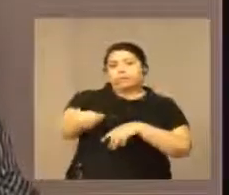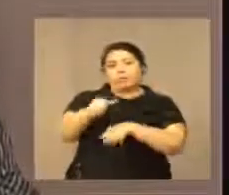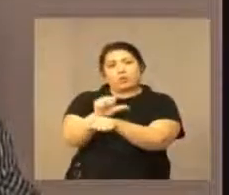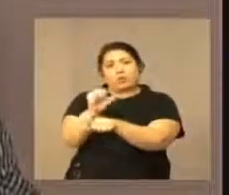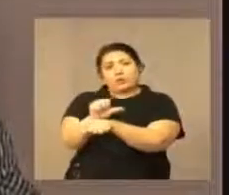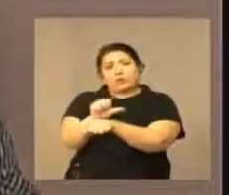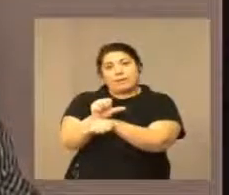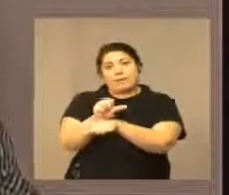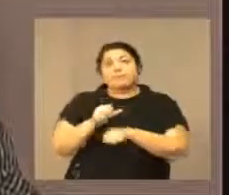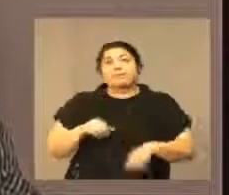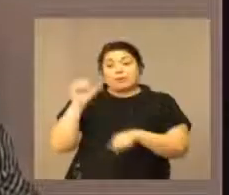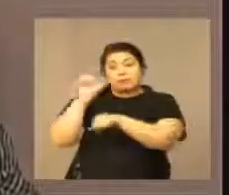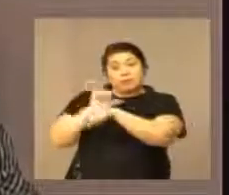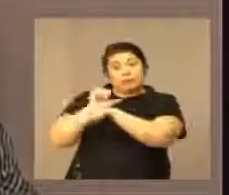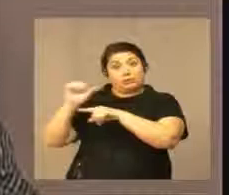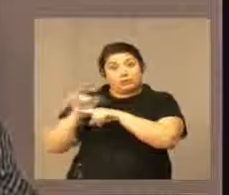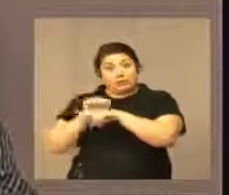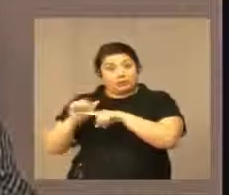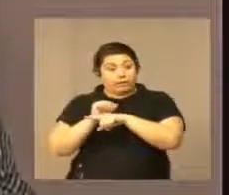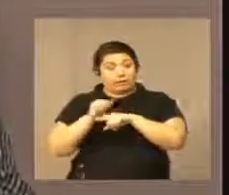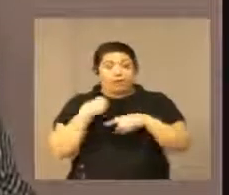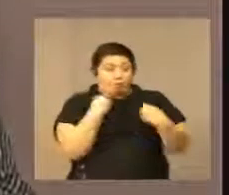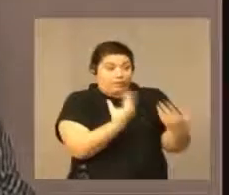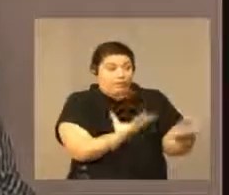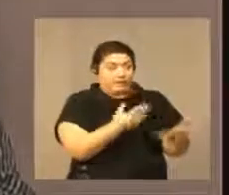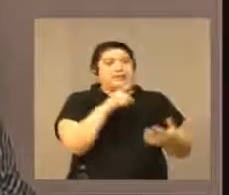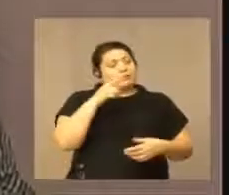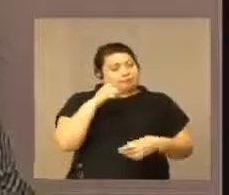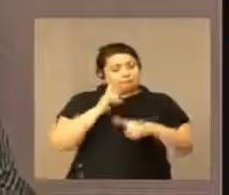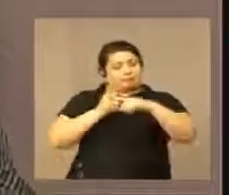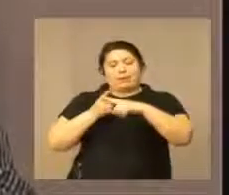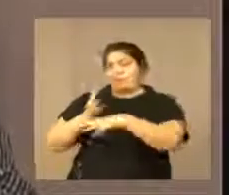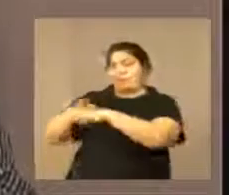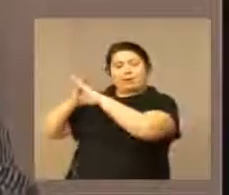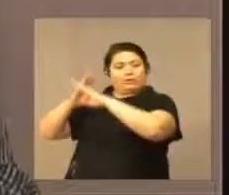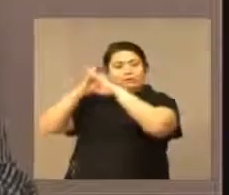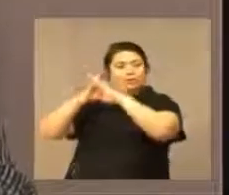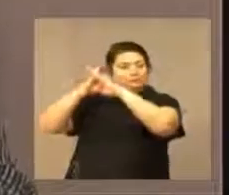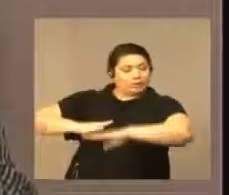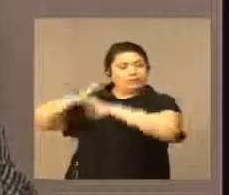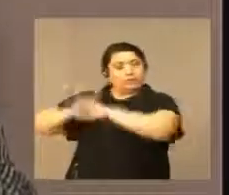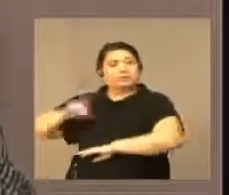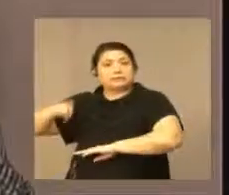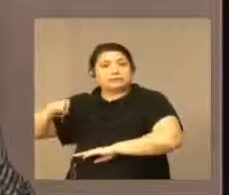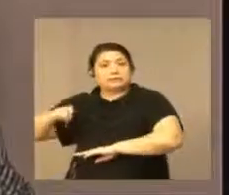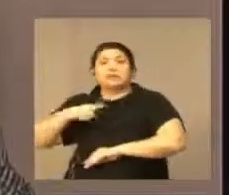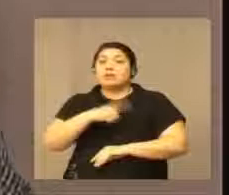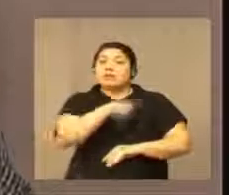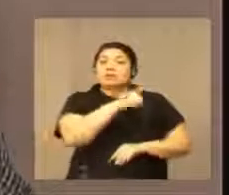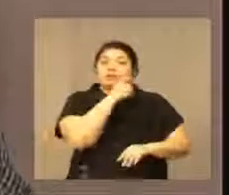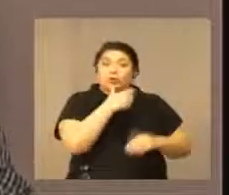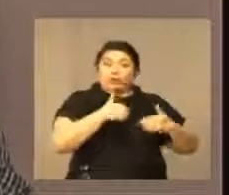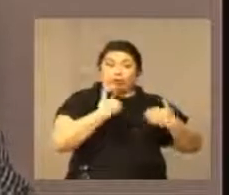Beyond employment and training, we must work together to break down the barriers and address the gaps so that First Nations youth with disabilities can